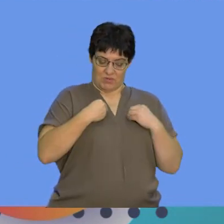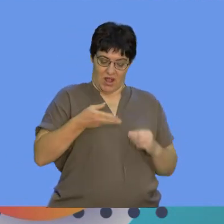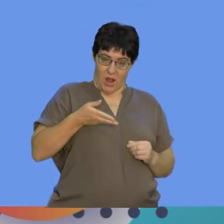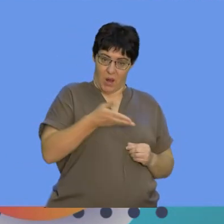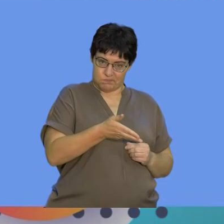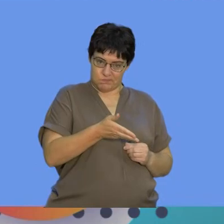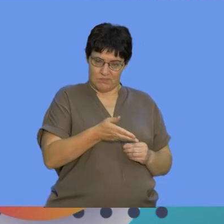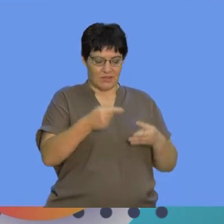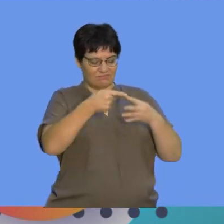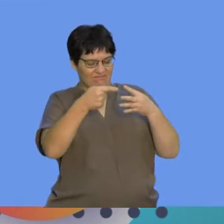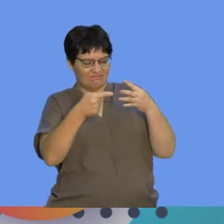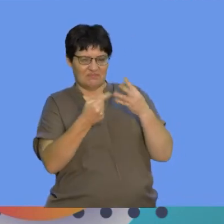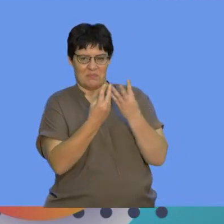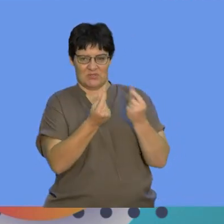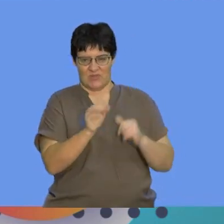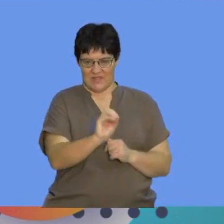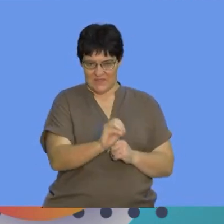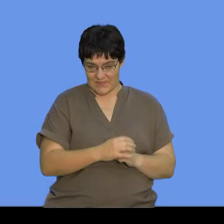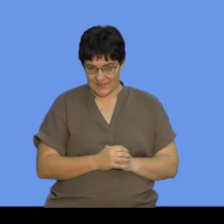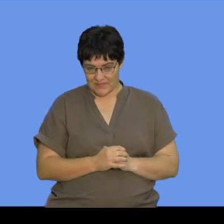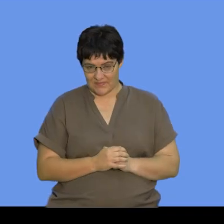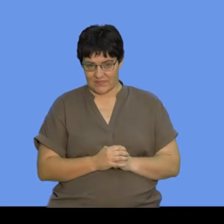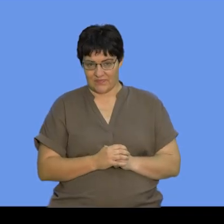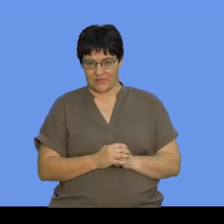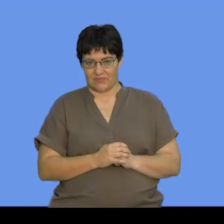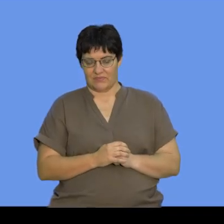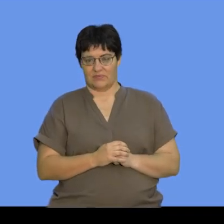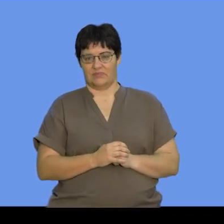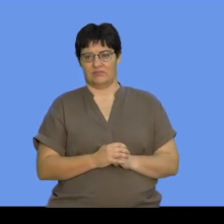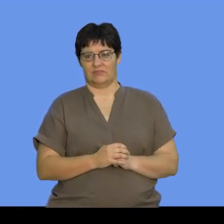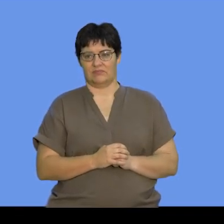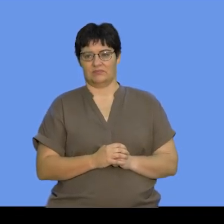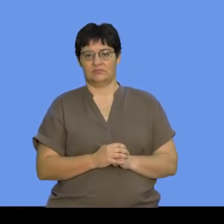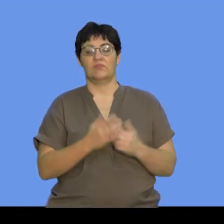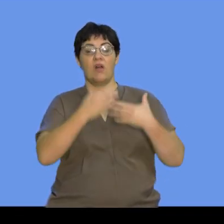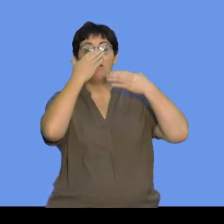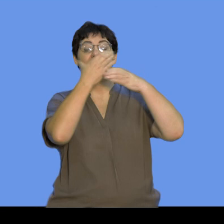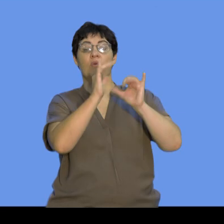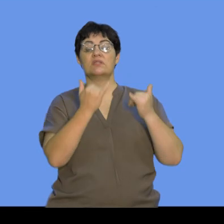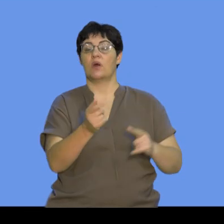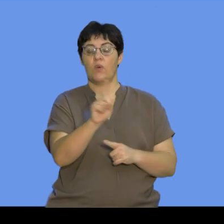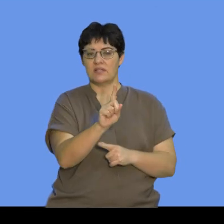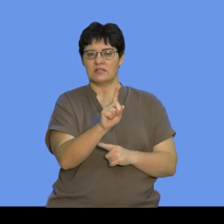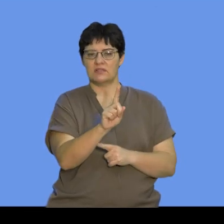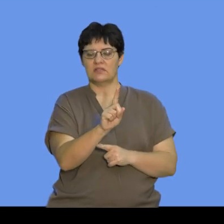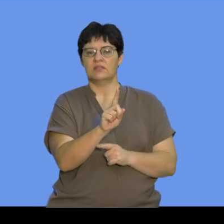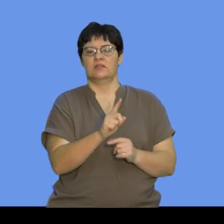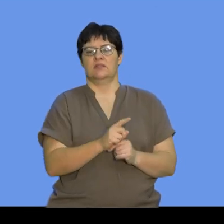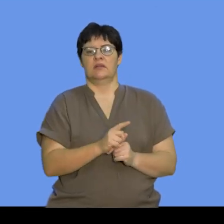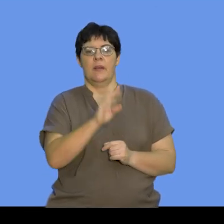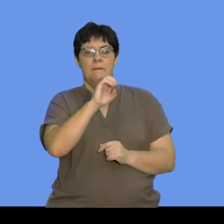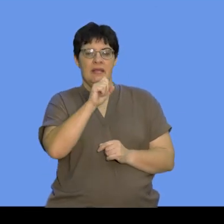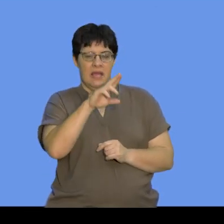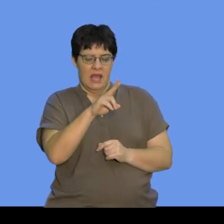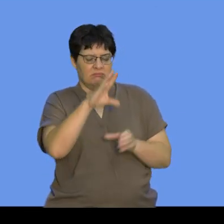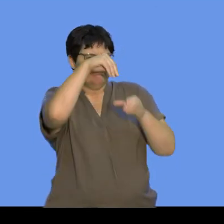up different materials. Right. Now, so our focus for now will be on the composition of matter.